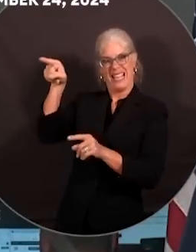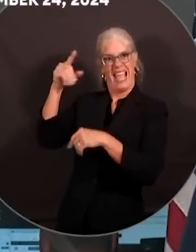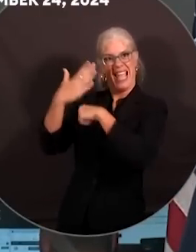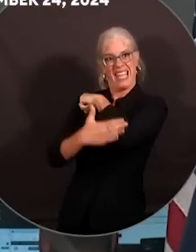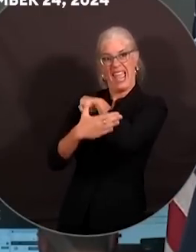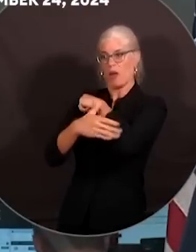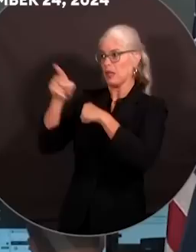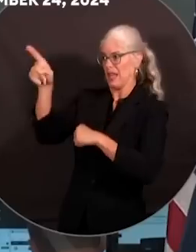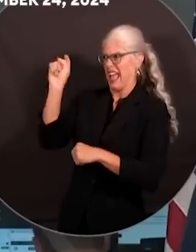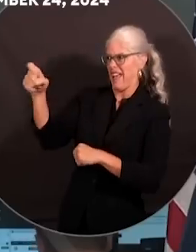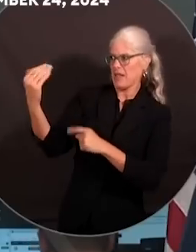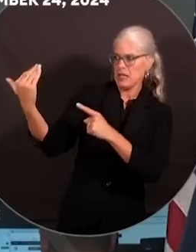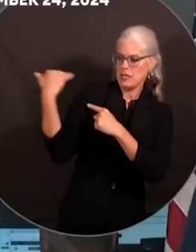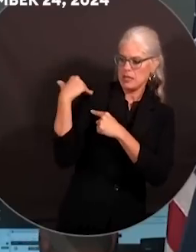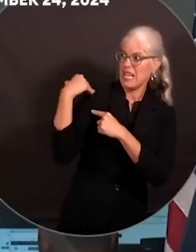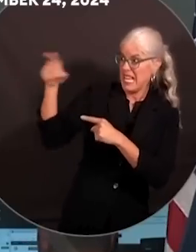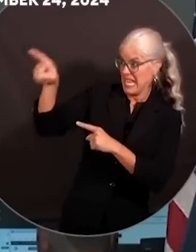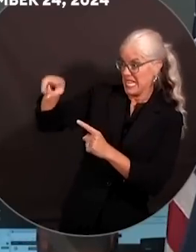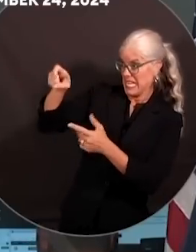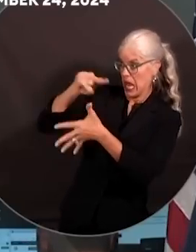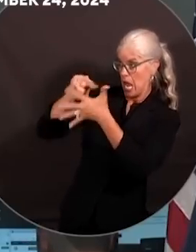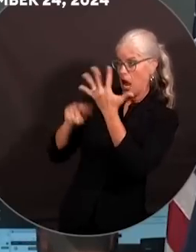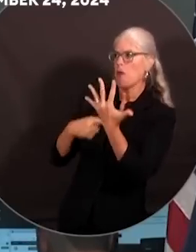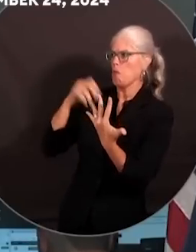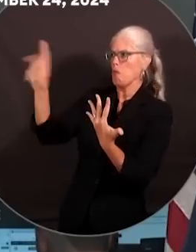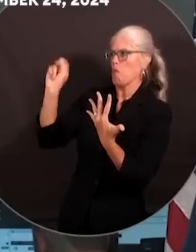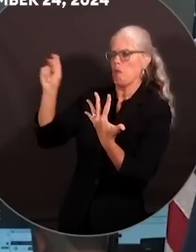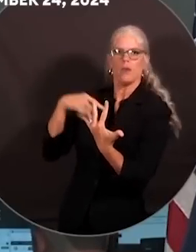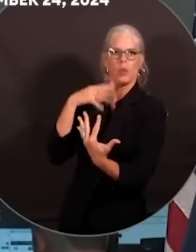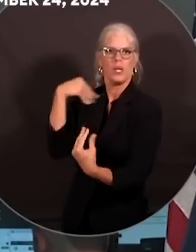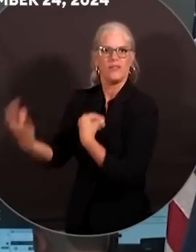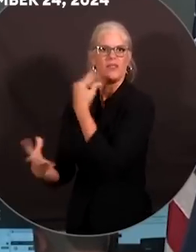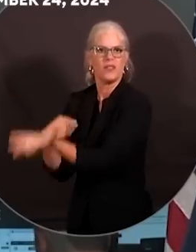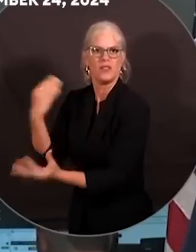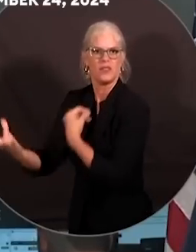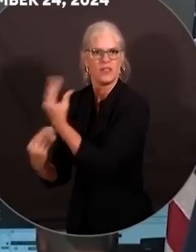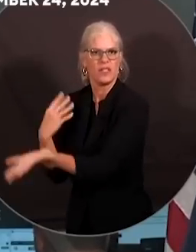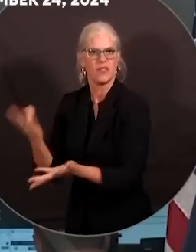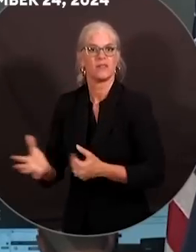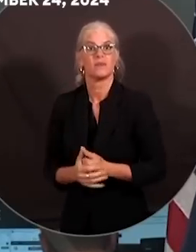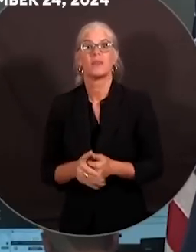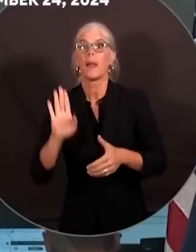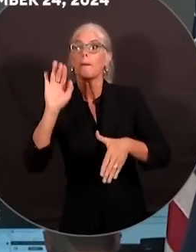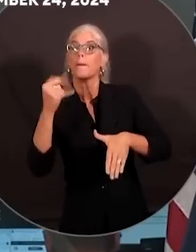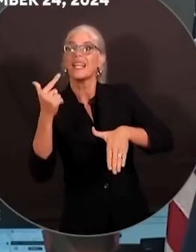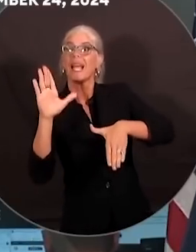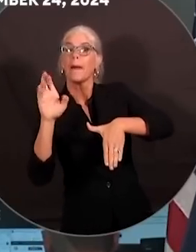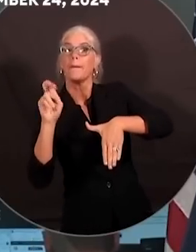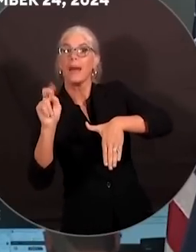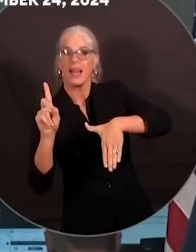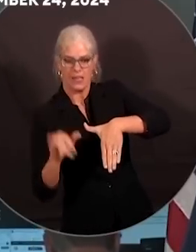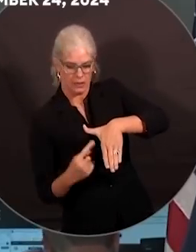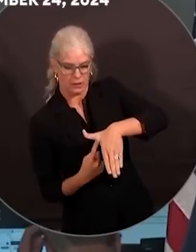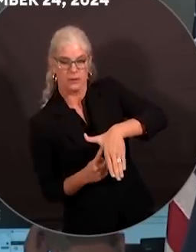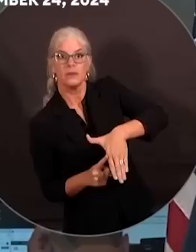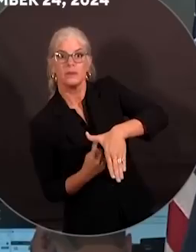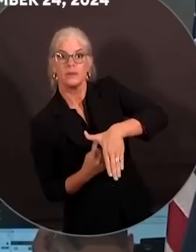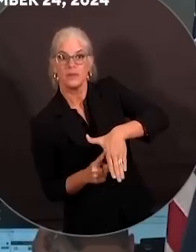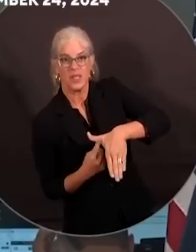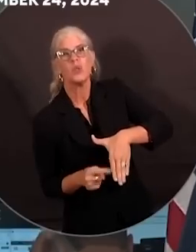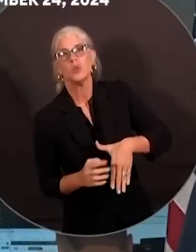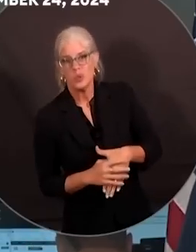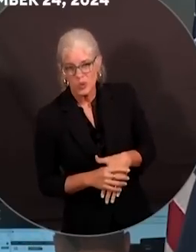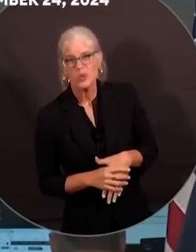need. Hurricane watches are in effect for the eastern Florida Panhandle, Big Bend, and coastal West Florida, with tropical storm watches